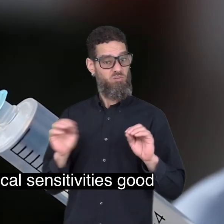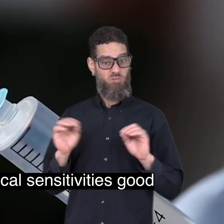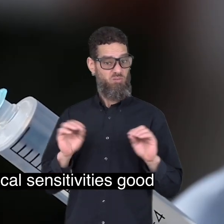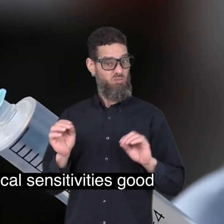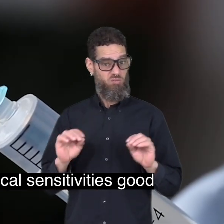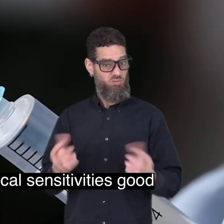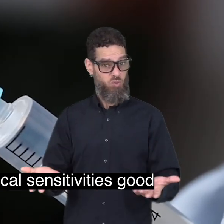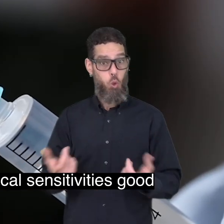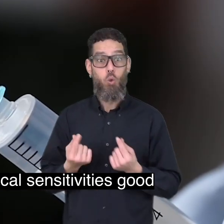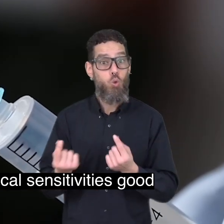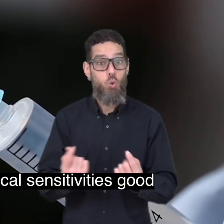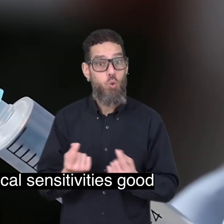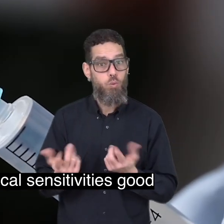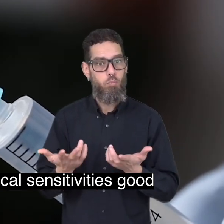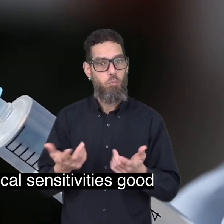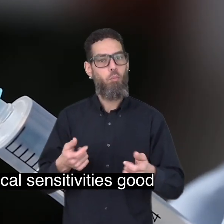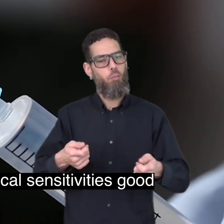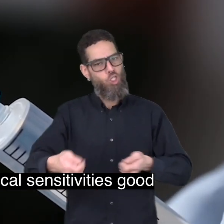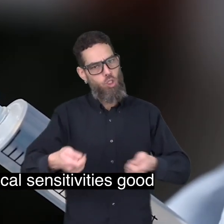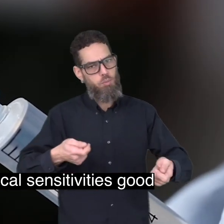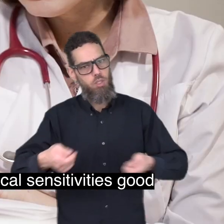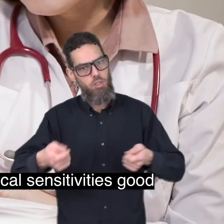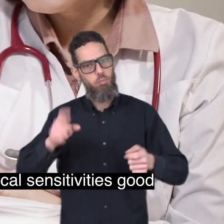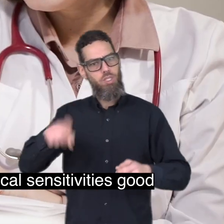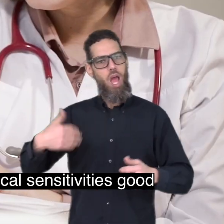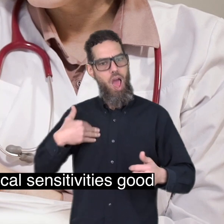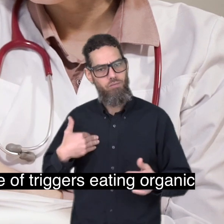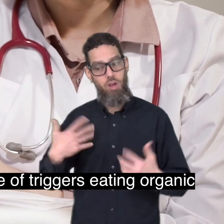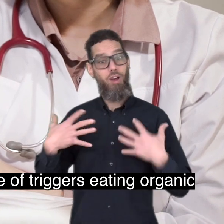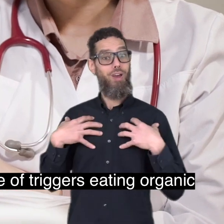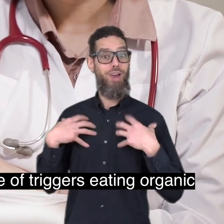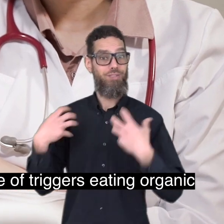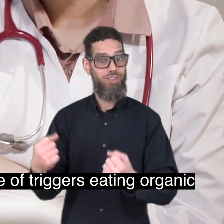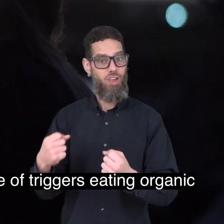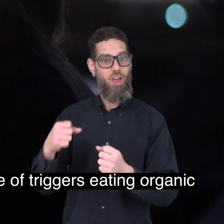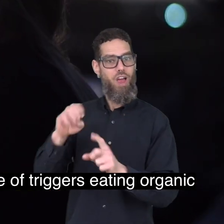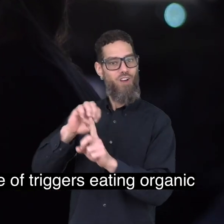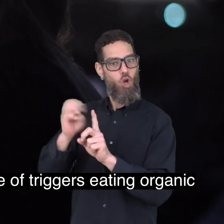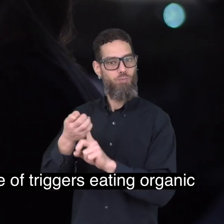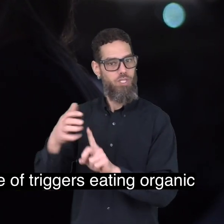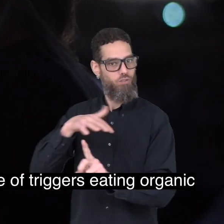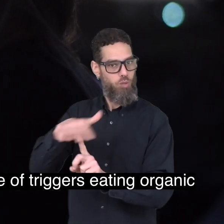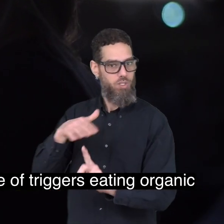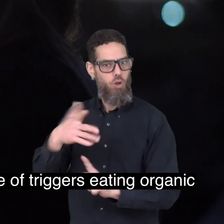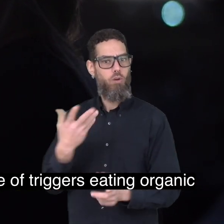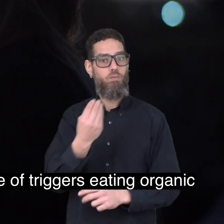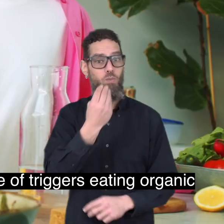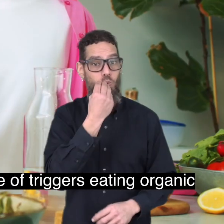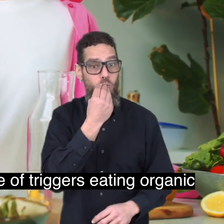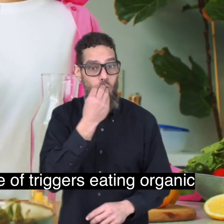chemical sensitivities. Good management of MCS depends on creating and living in a healthy environment free of